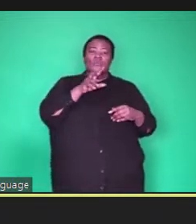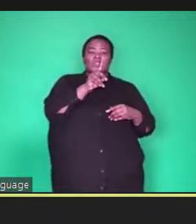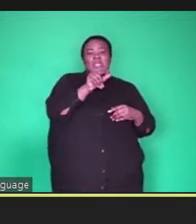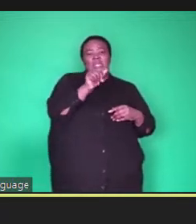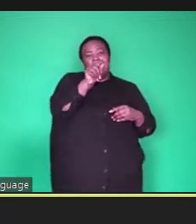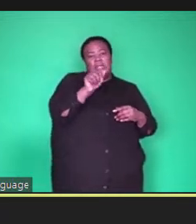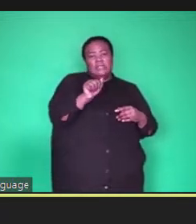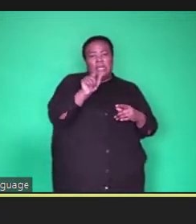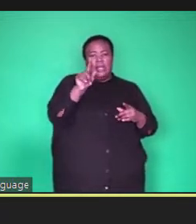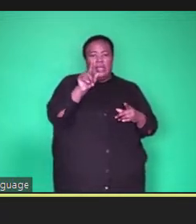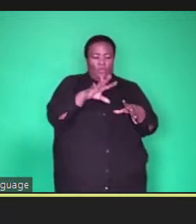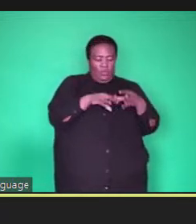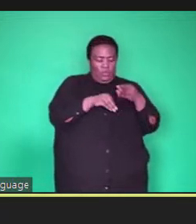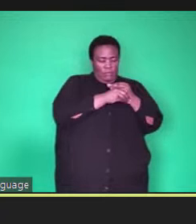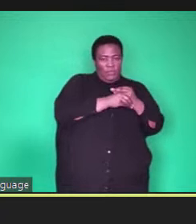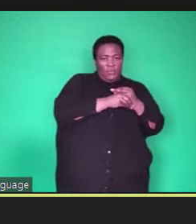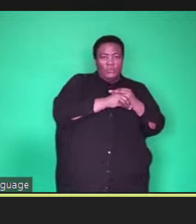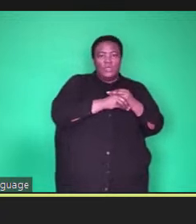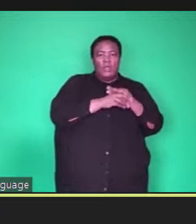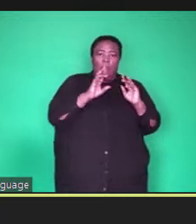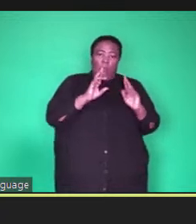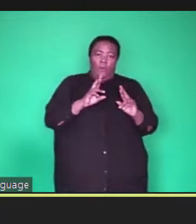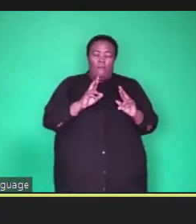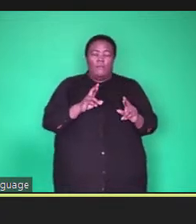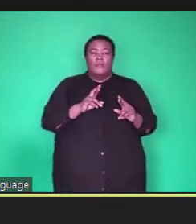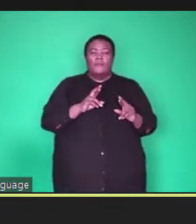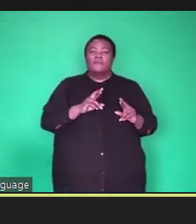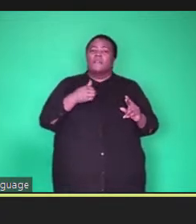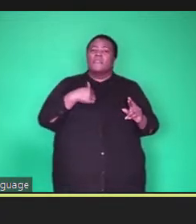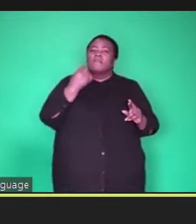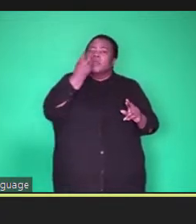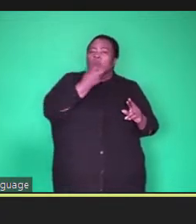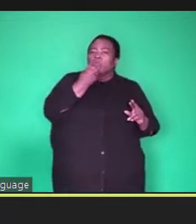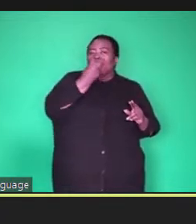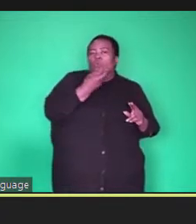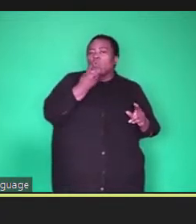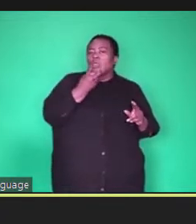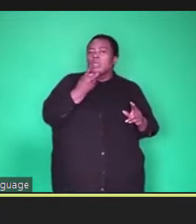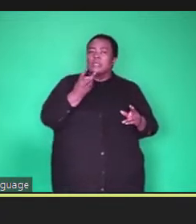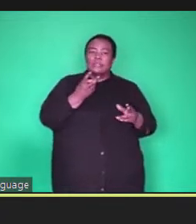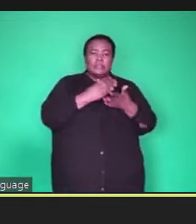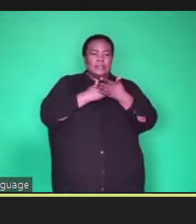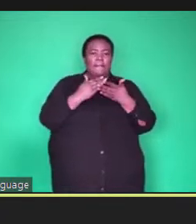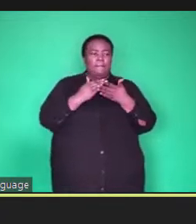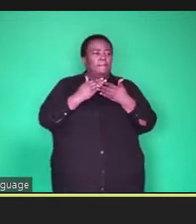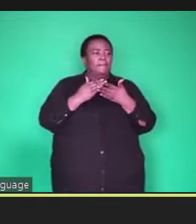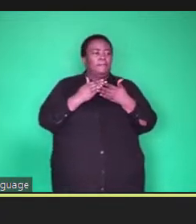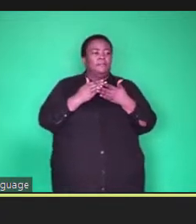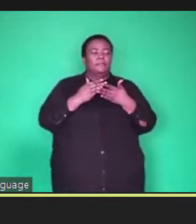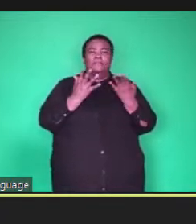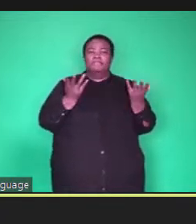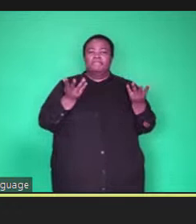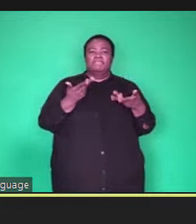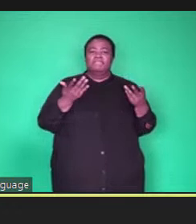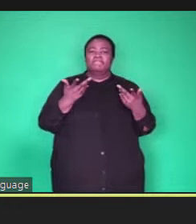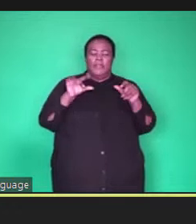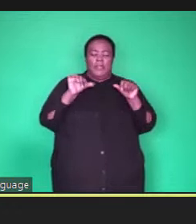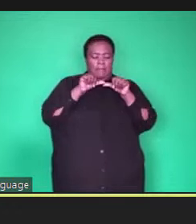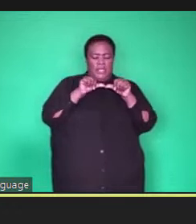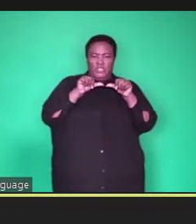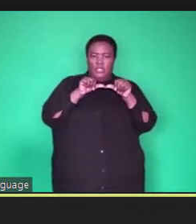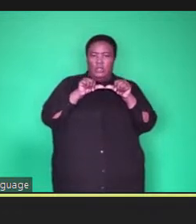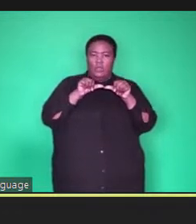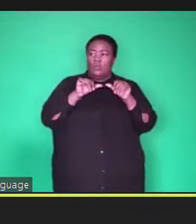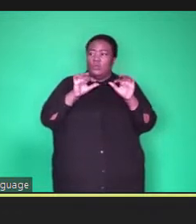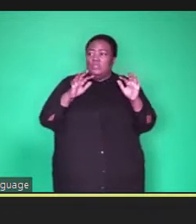hoping taking some of them forward, and I'm looking for some kinds of measures of how we bring in these